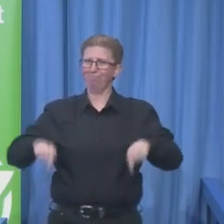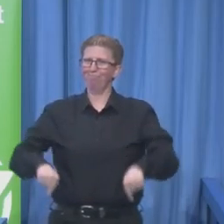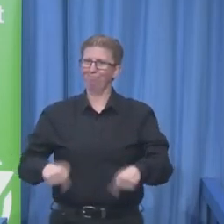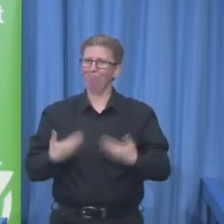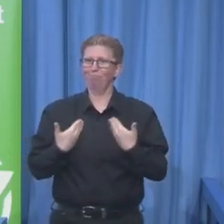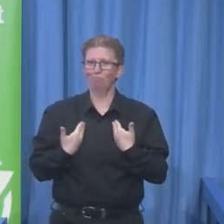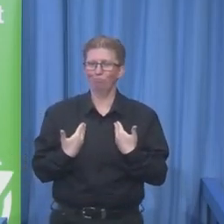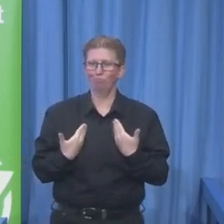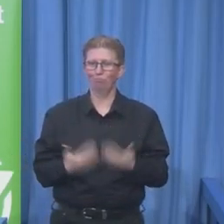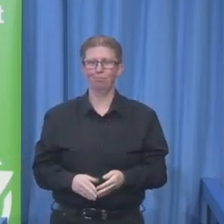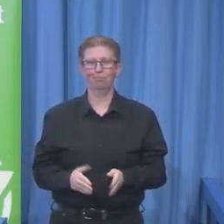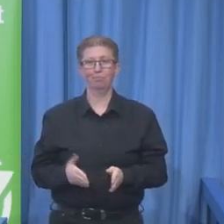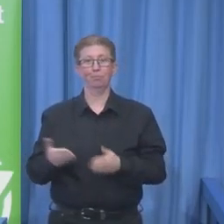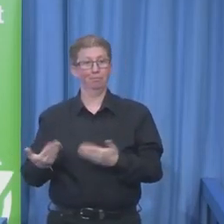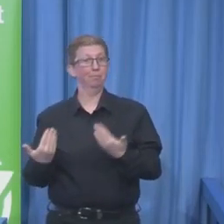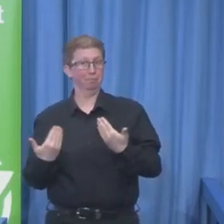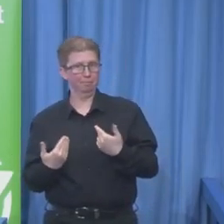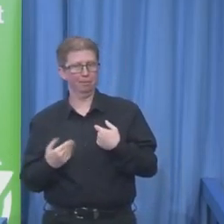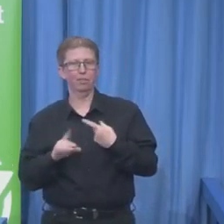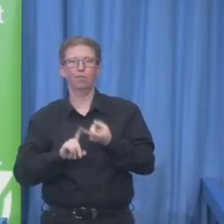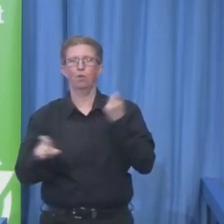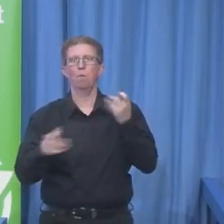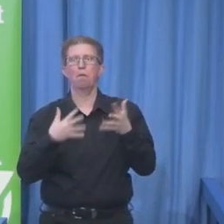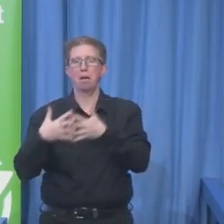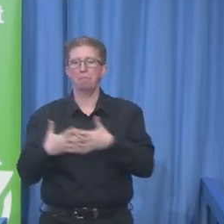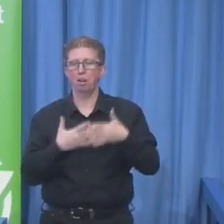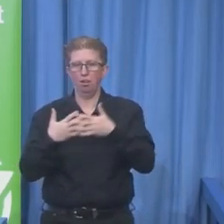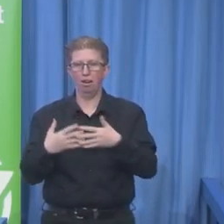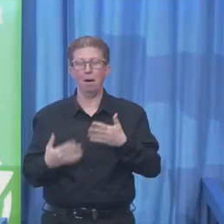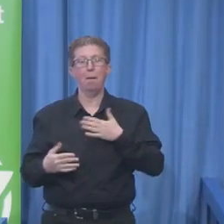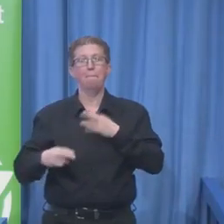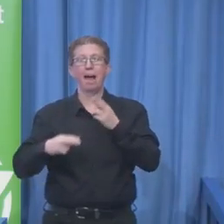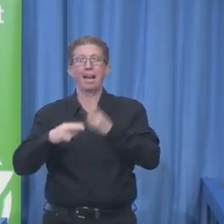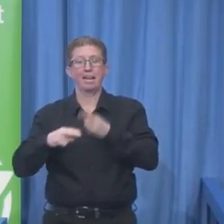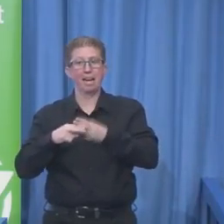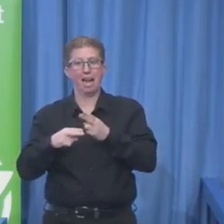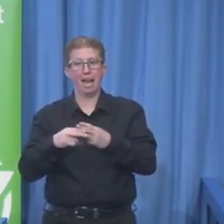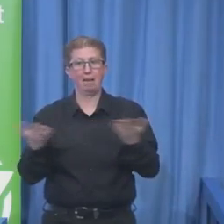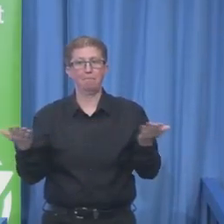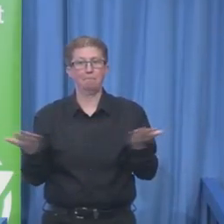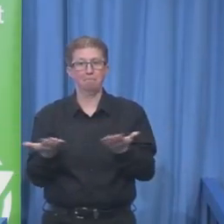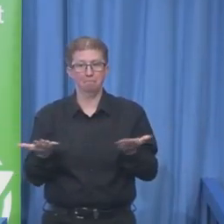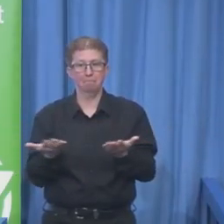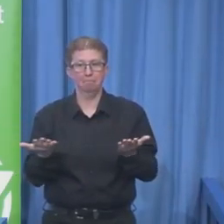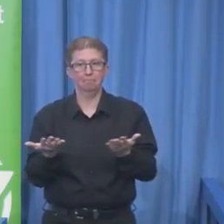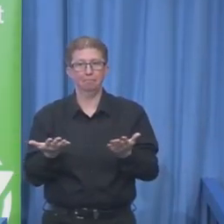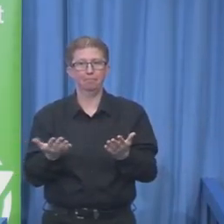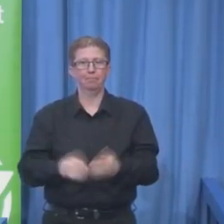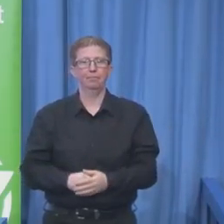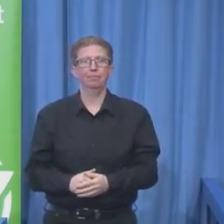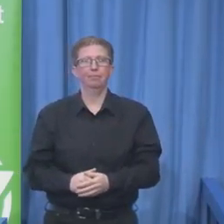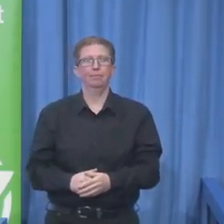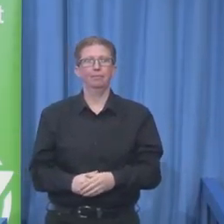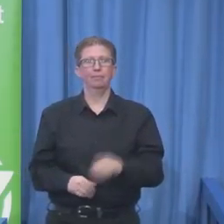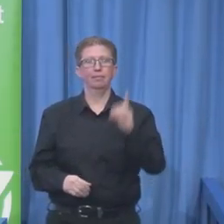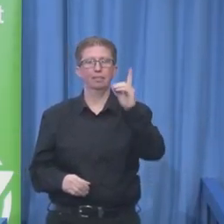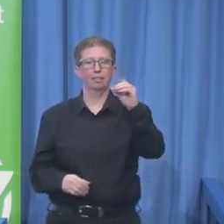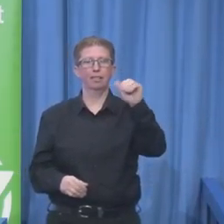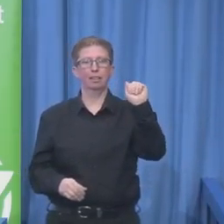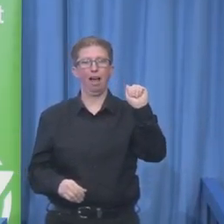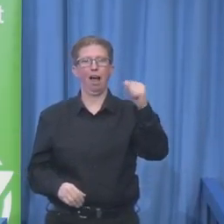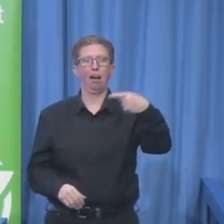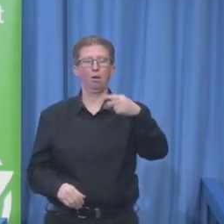Mm-hmm. Thank you. My name is Bryan Daigue. I'm with the University of Vermont, Center on Disability and Community Inclusion of